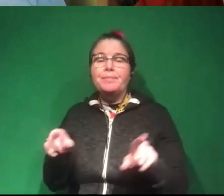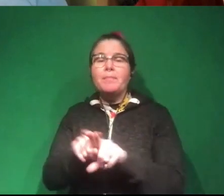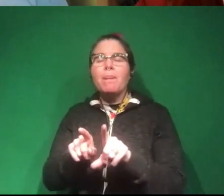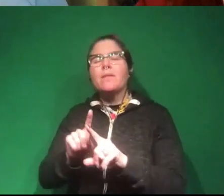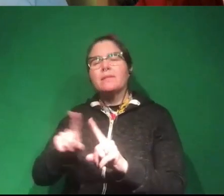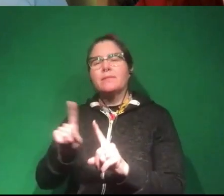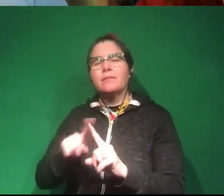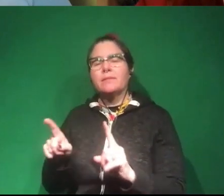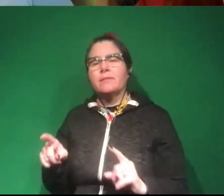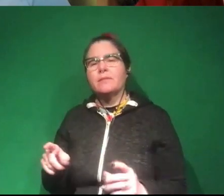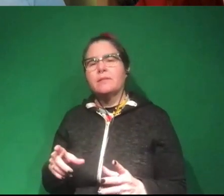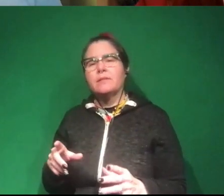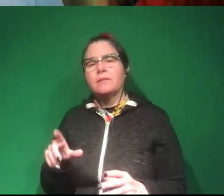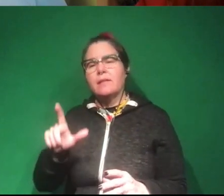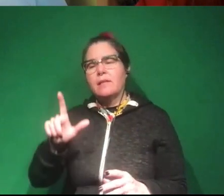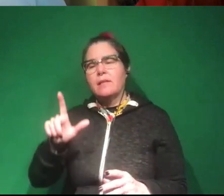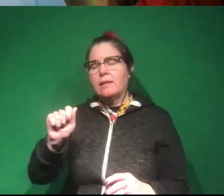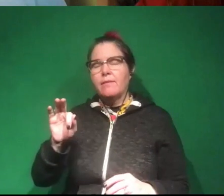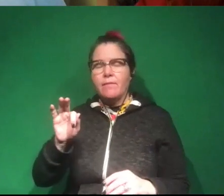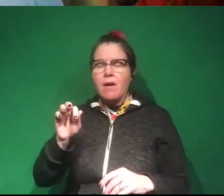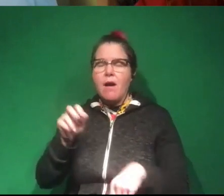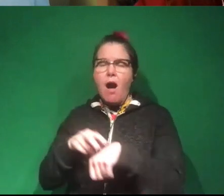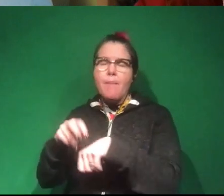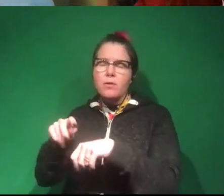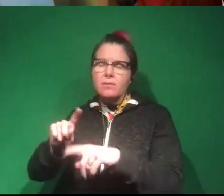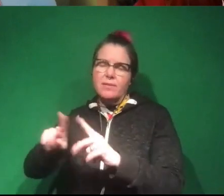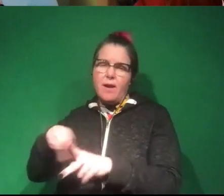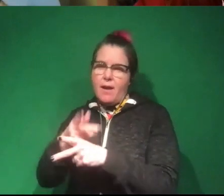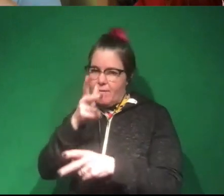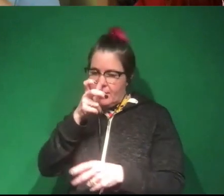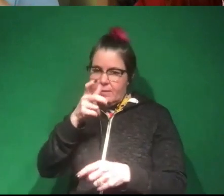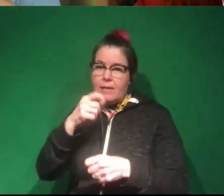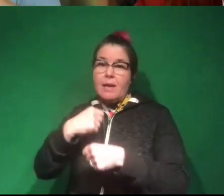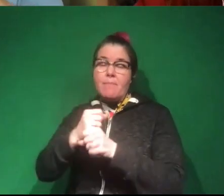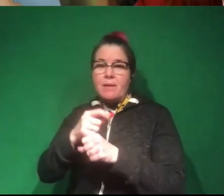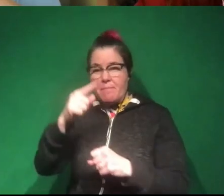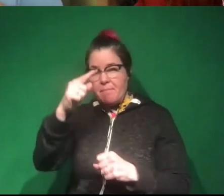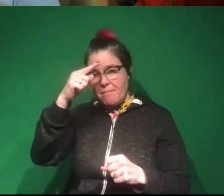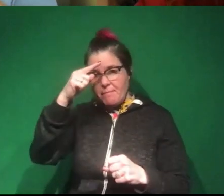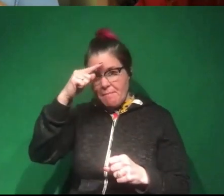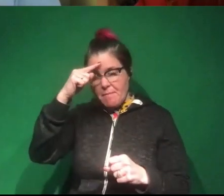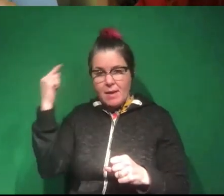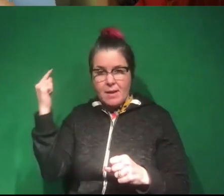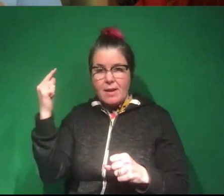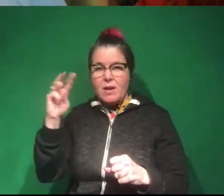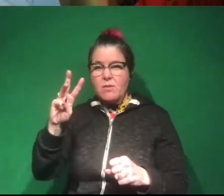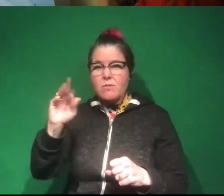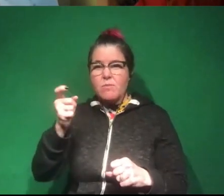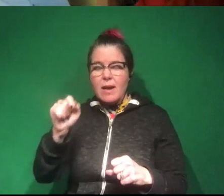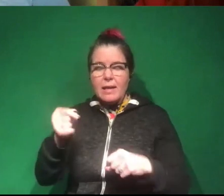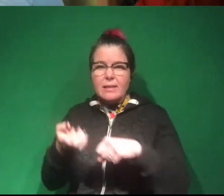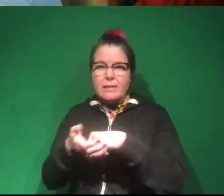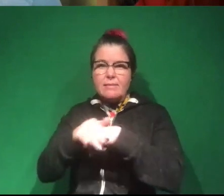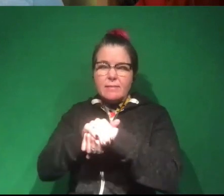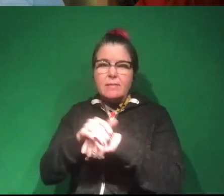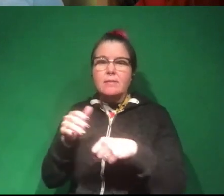different leaf hoppers, which is another type of insect that basically produce these black, waxy outer coatings,